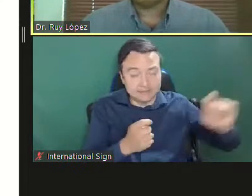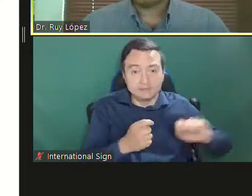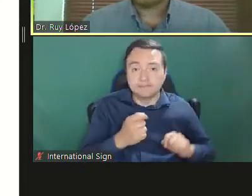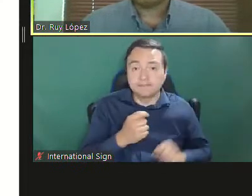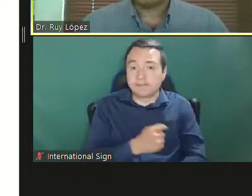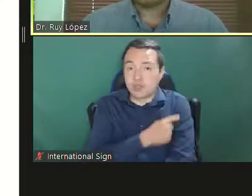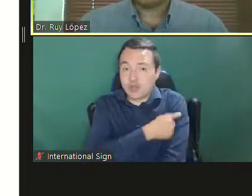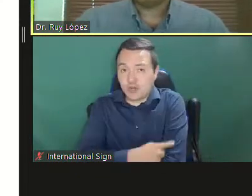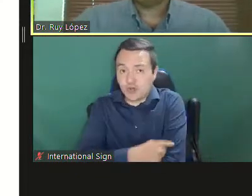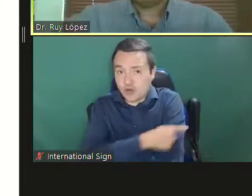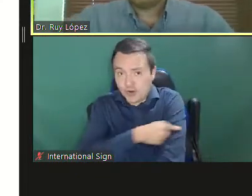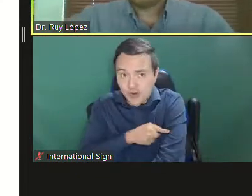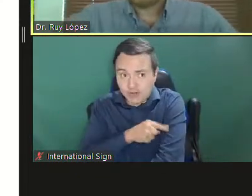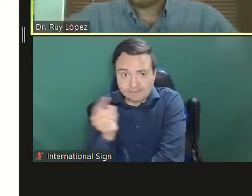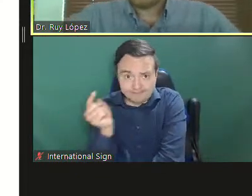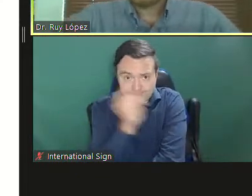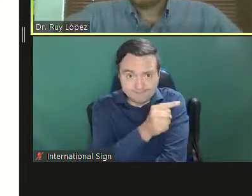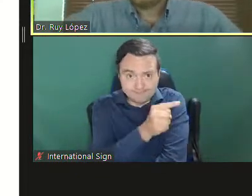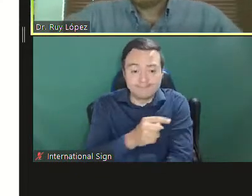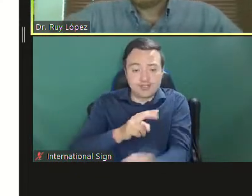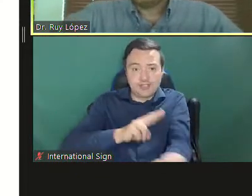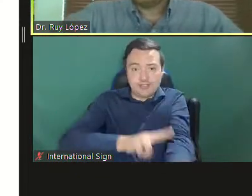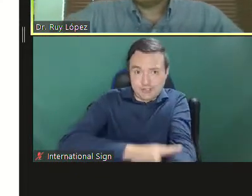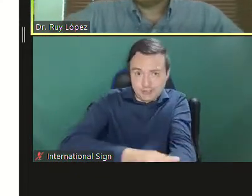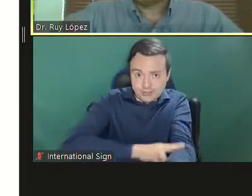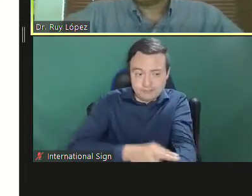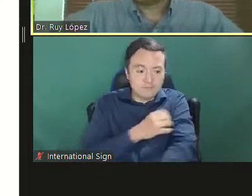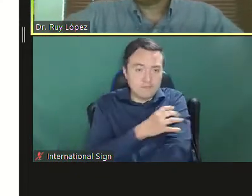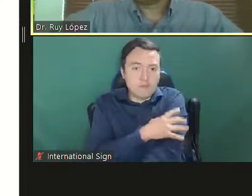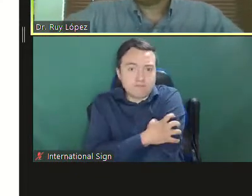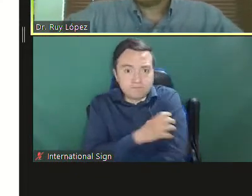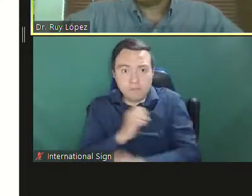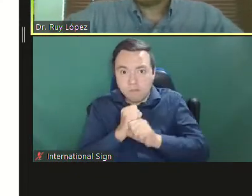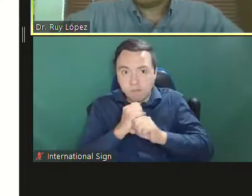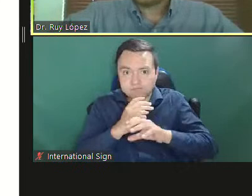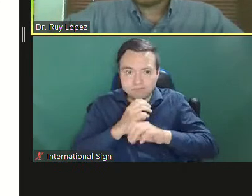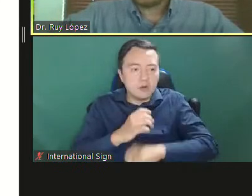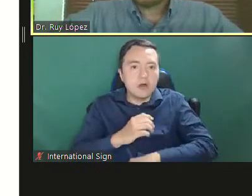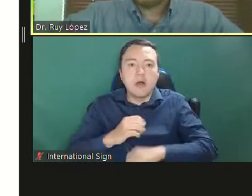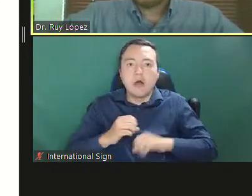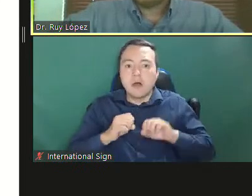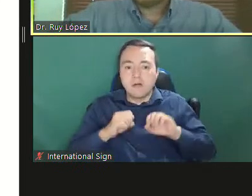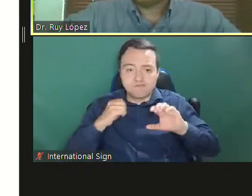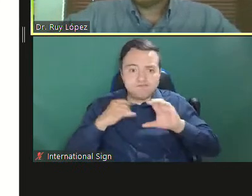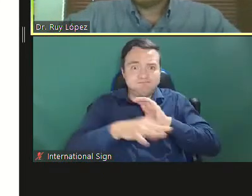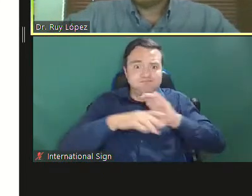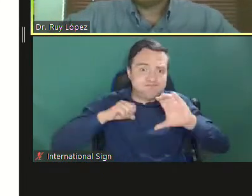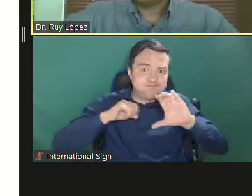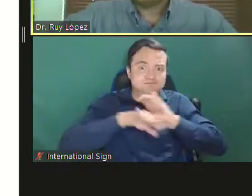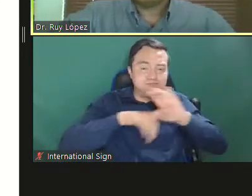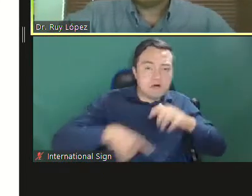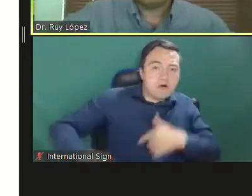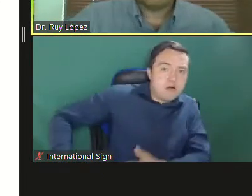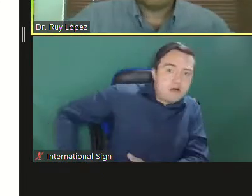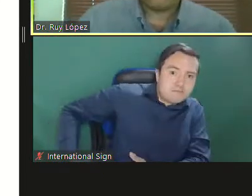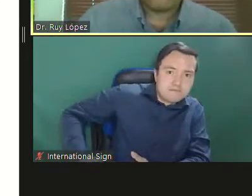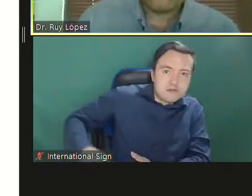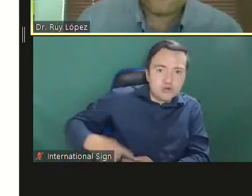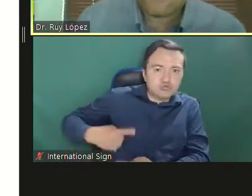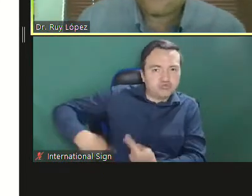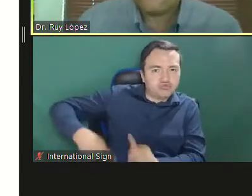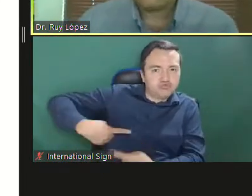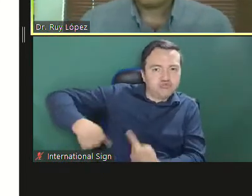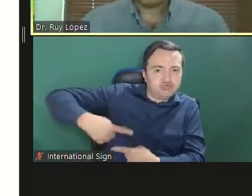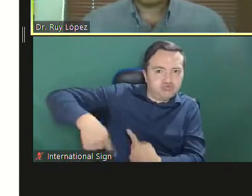and mortality due to COVID-19 as diabetes, high blood pressure, cardiovascular disease, kidney